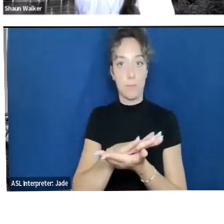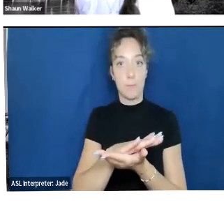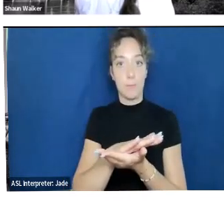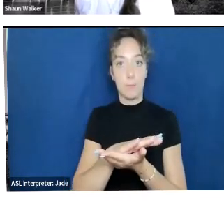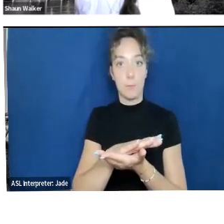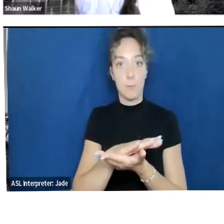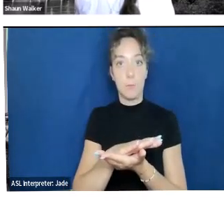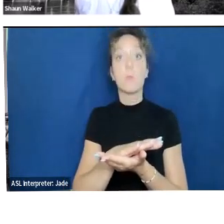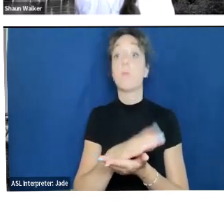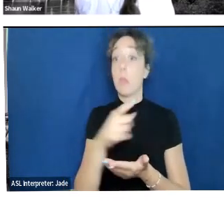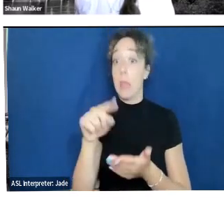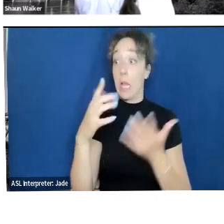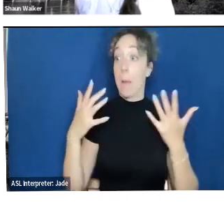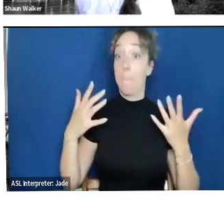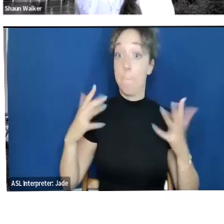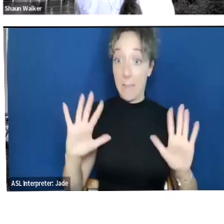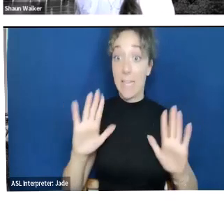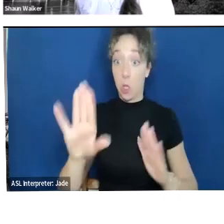graduation requirements.